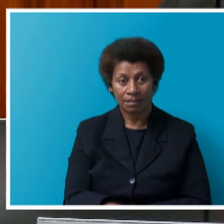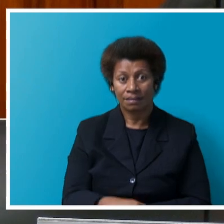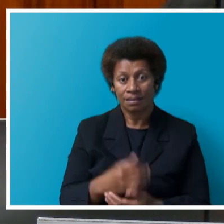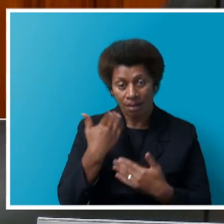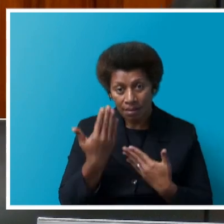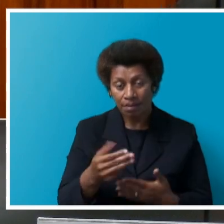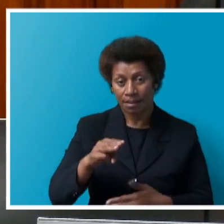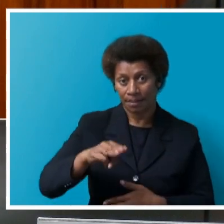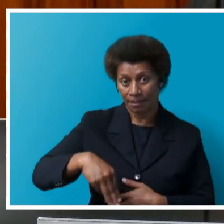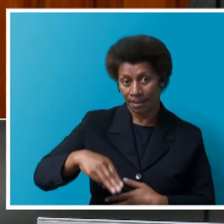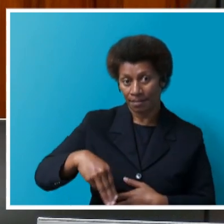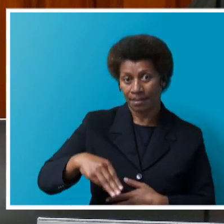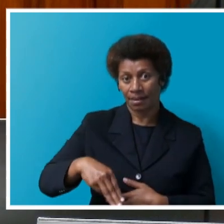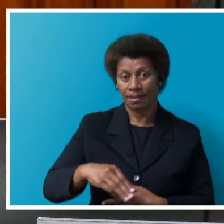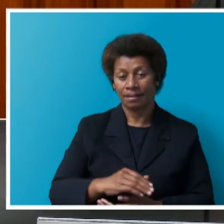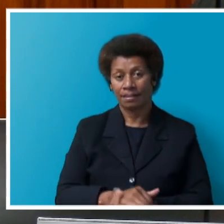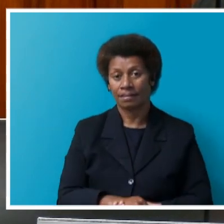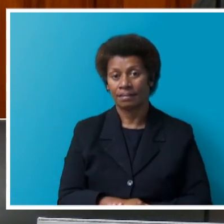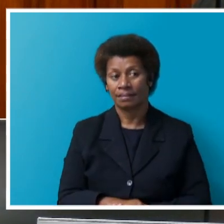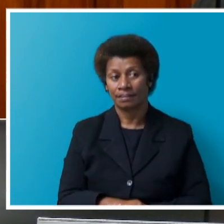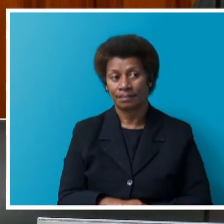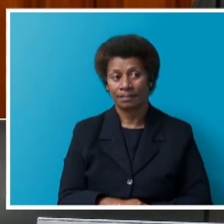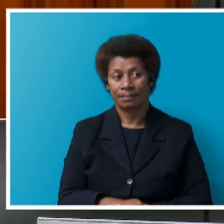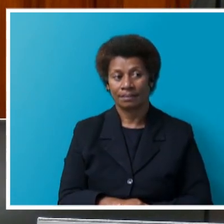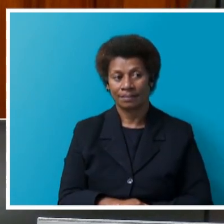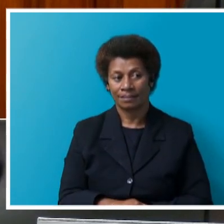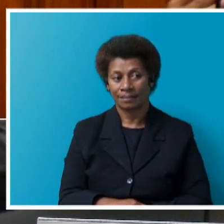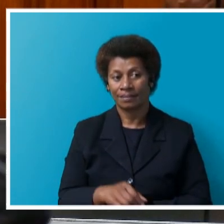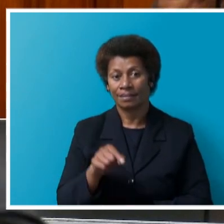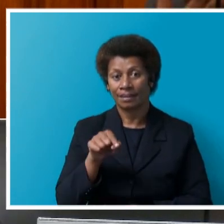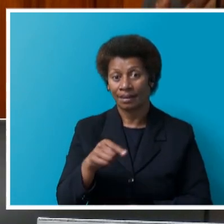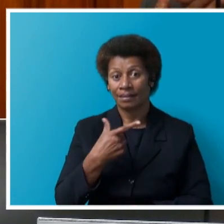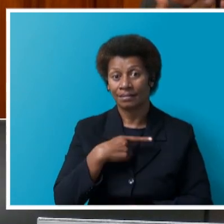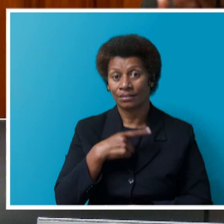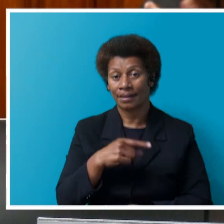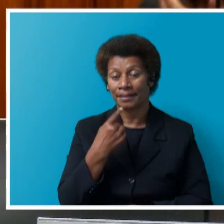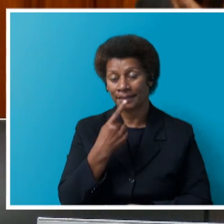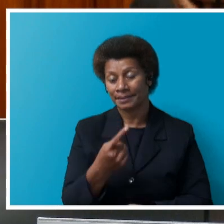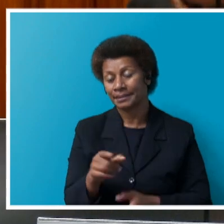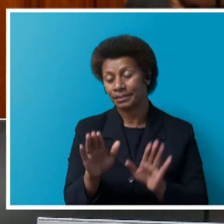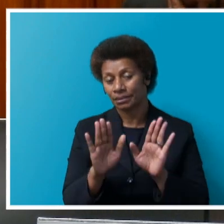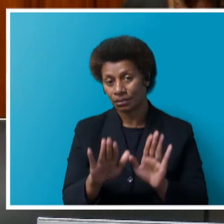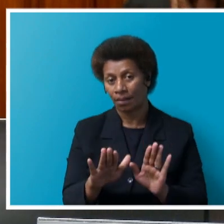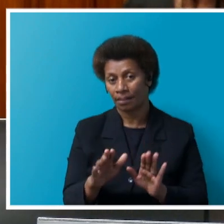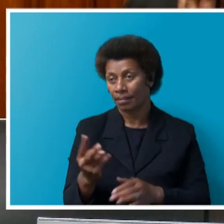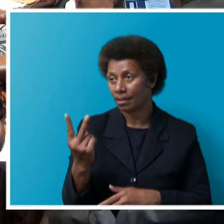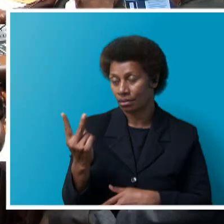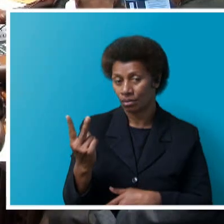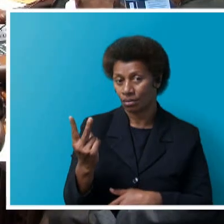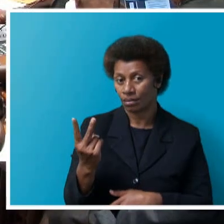Honourable member, that is exactly where I had stopped the other two from going. Right? It is